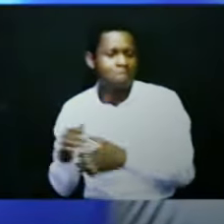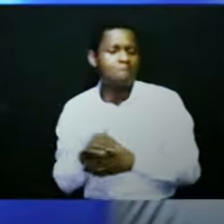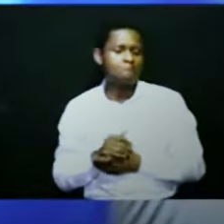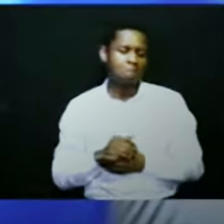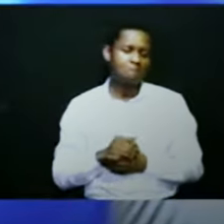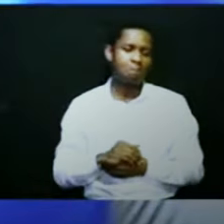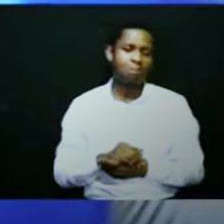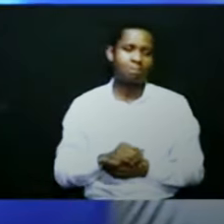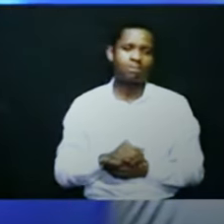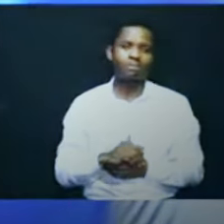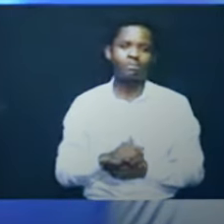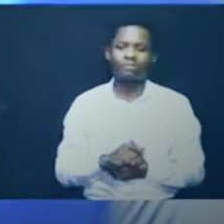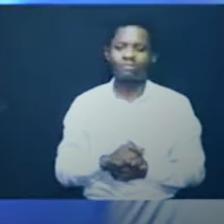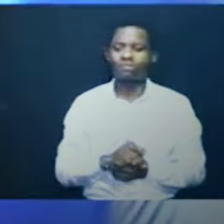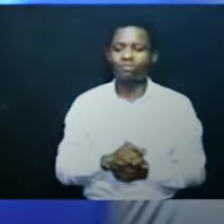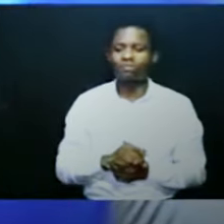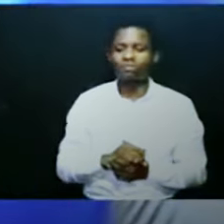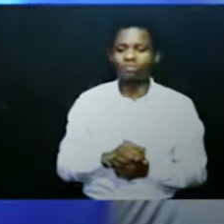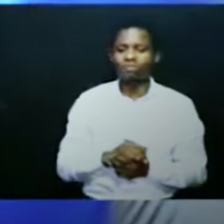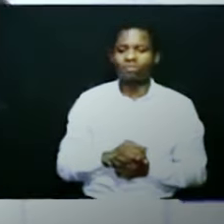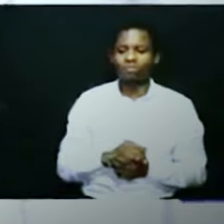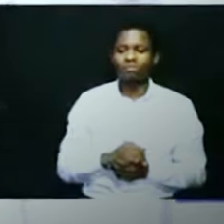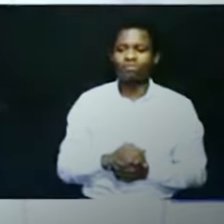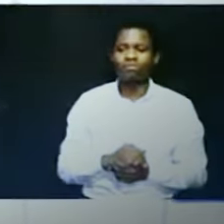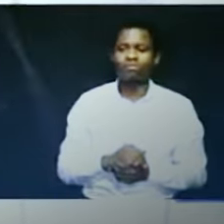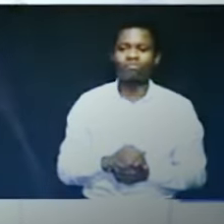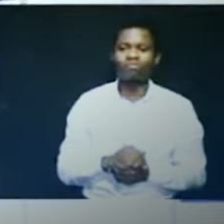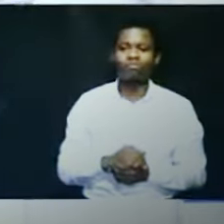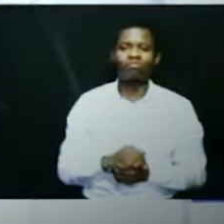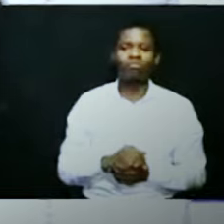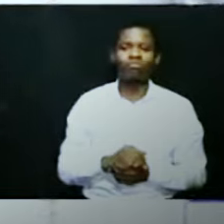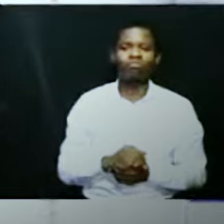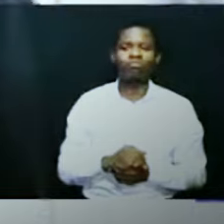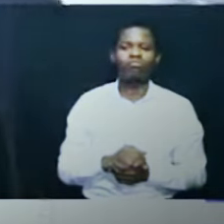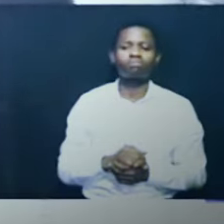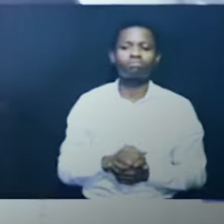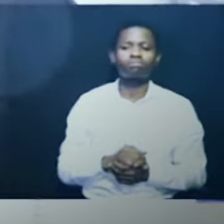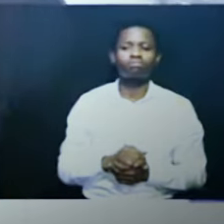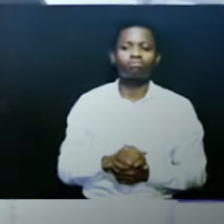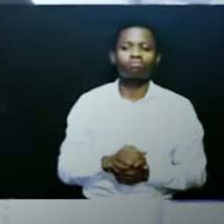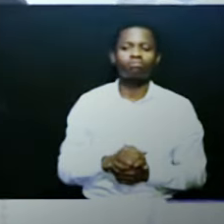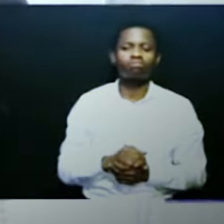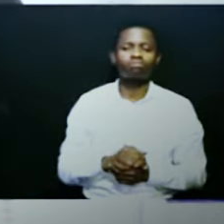is happy, so he's thrown a party for him.